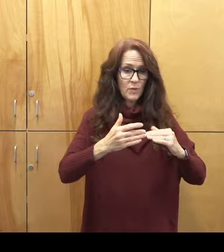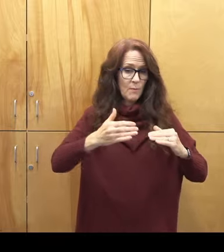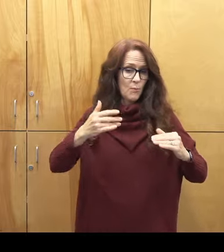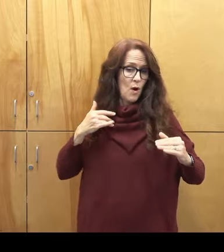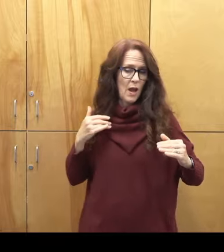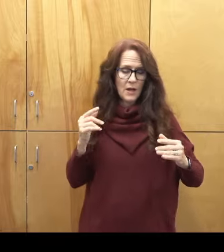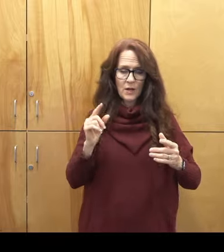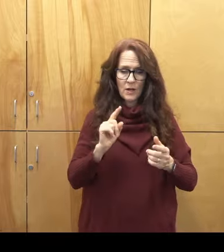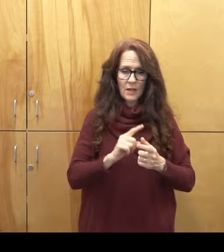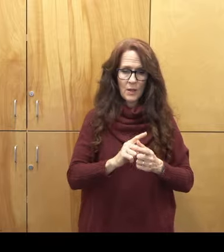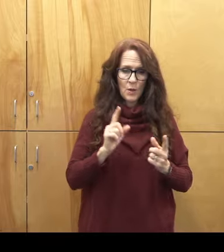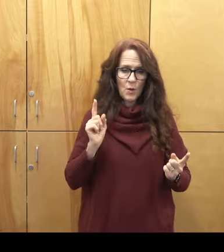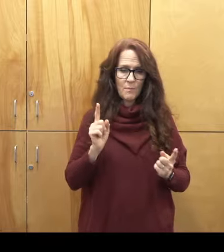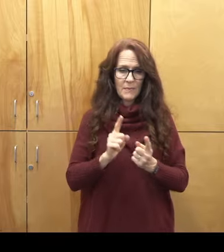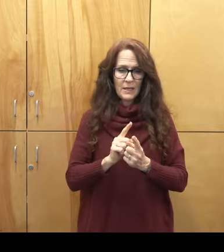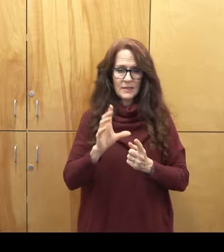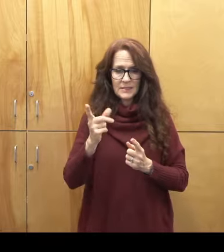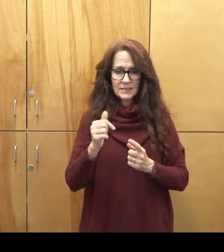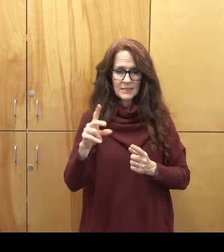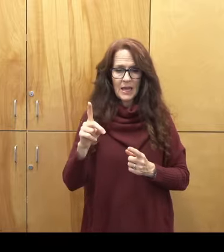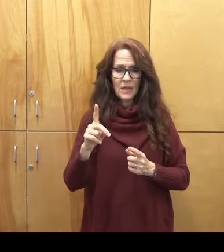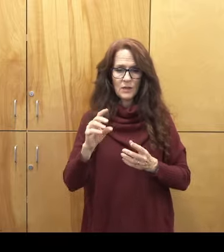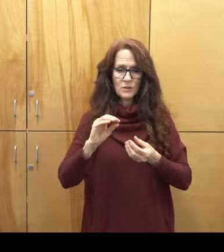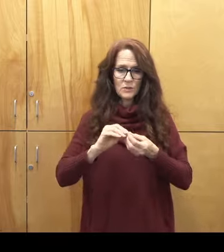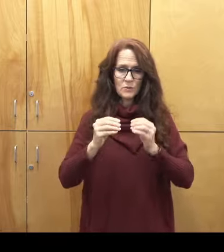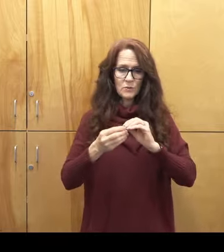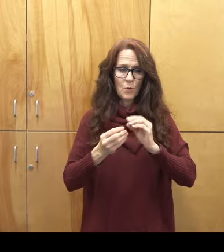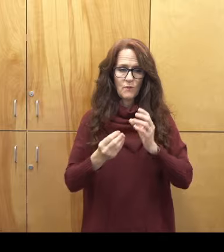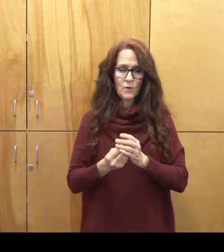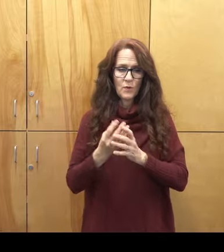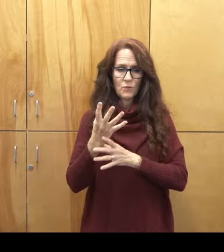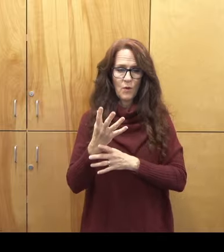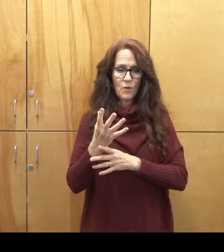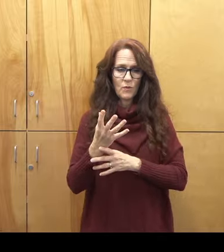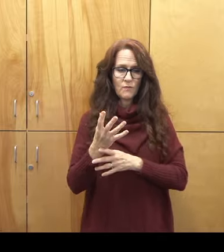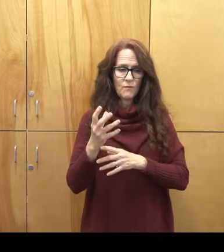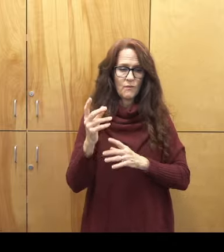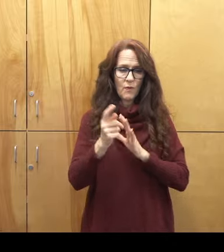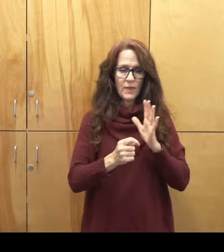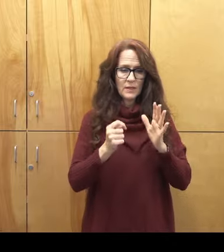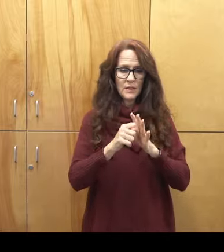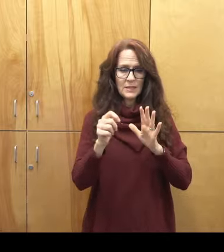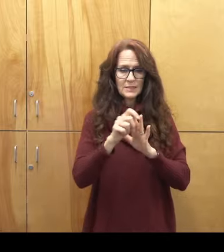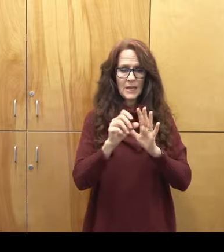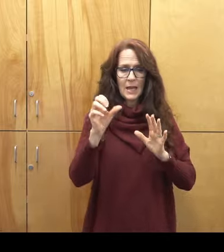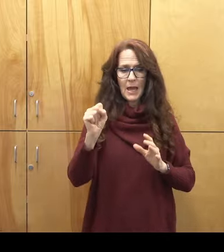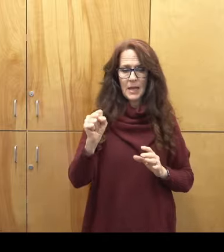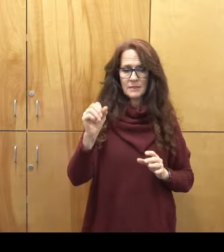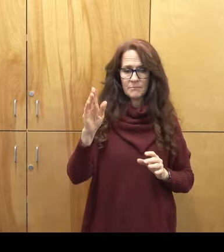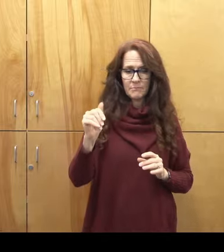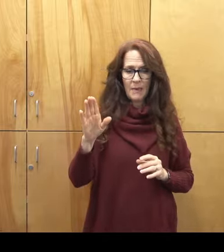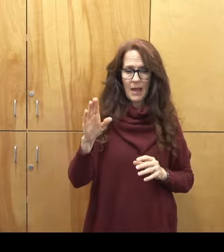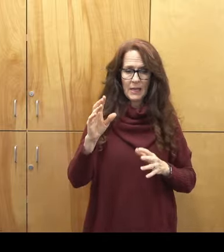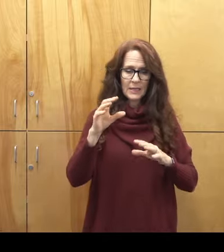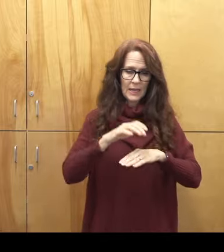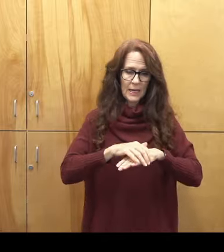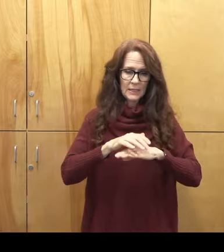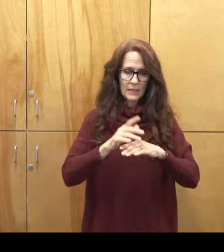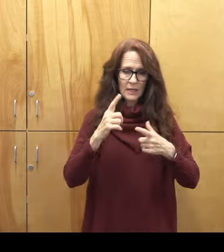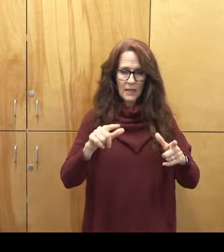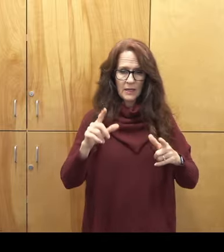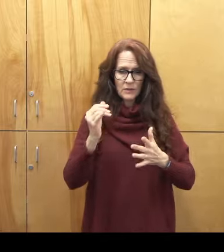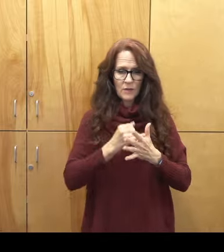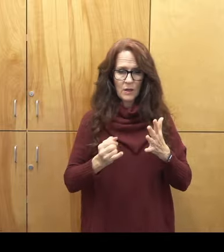the scale score growth target on the state ESPAC English Language Arts Assessment will increase from 28% in